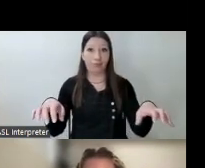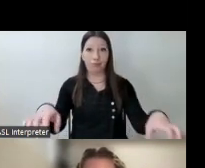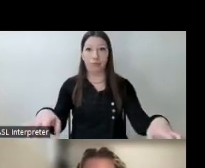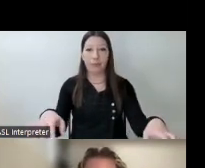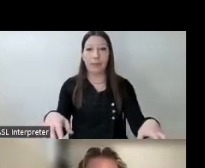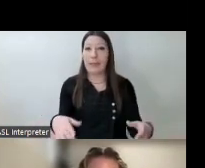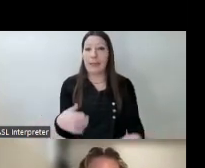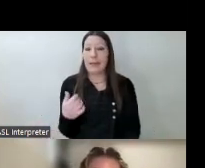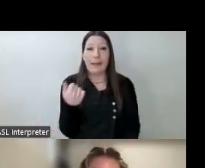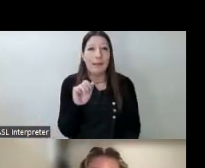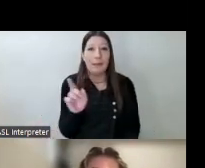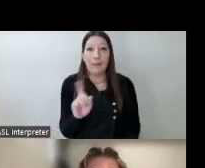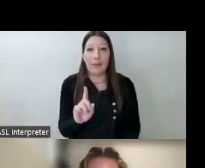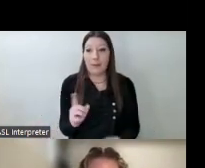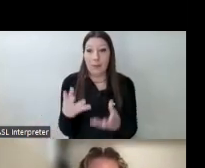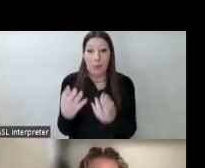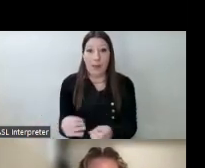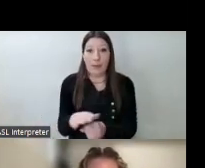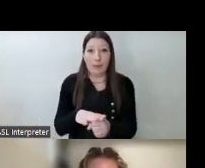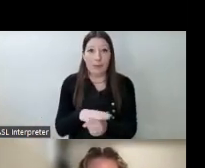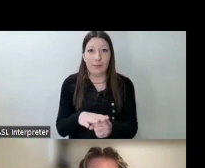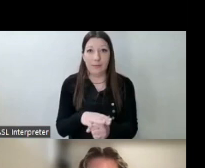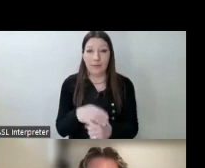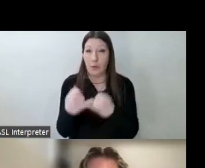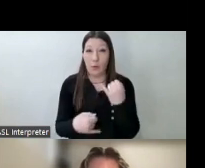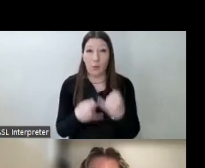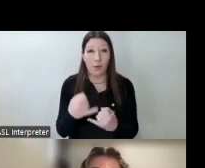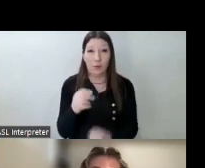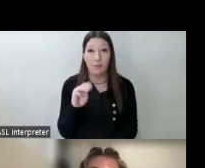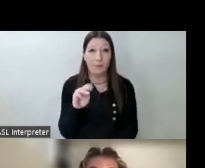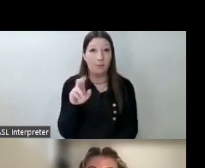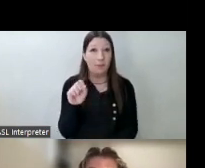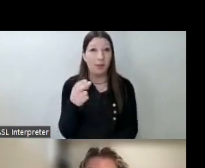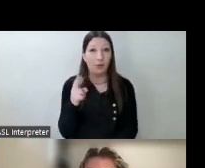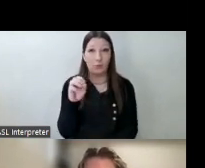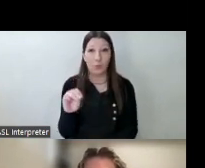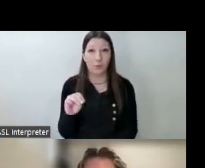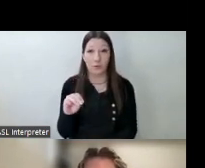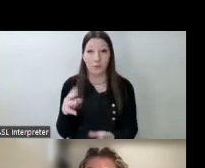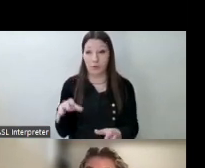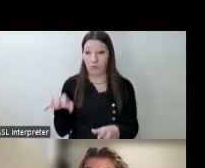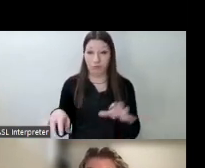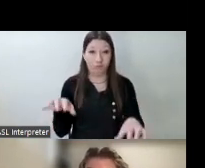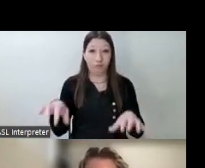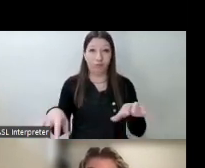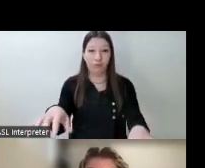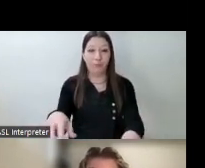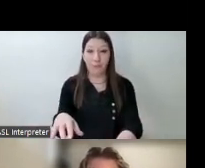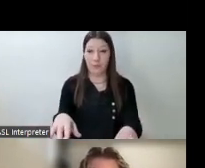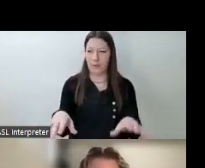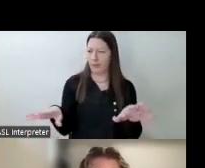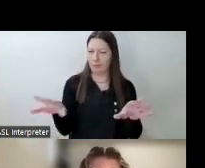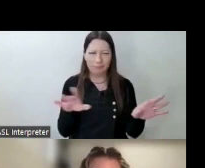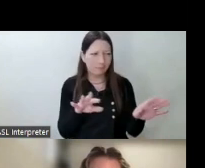wet spot in the woods, there were these large groupings of these mushrooms sprouting up. And it truly looked like another almost like fairy